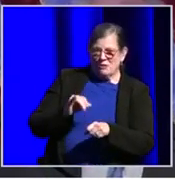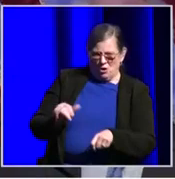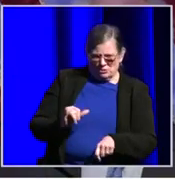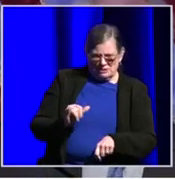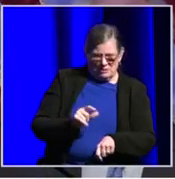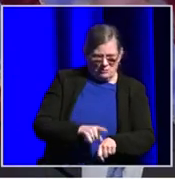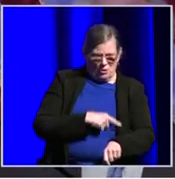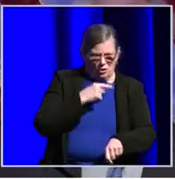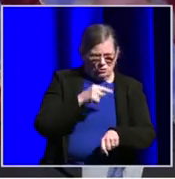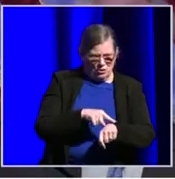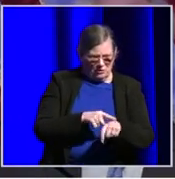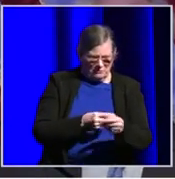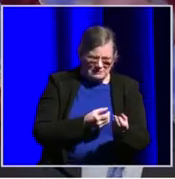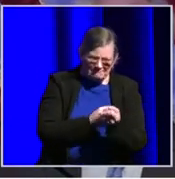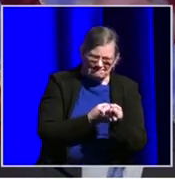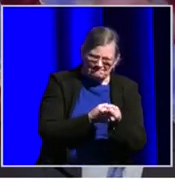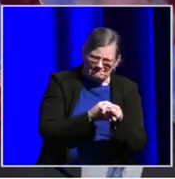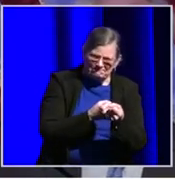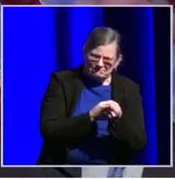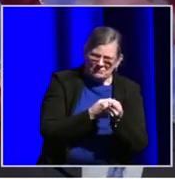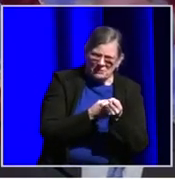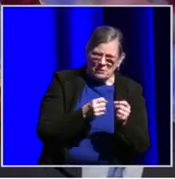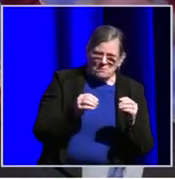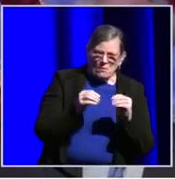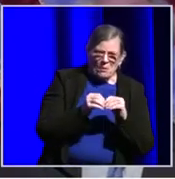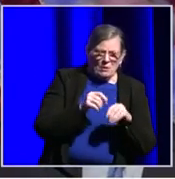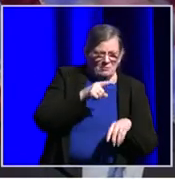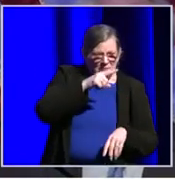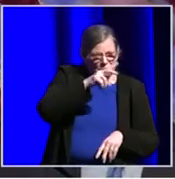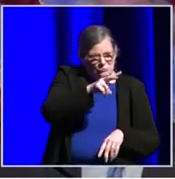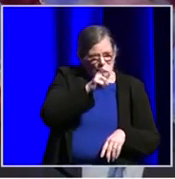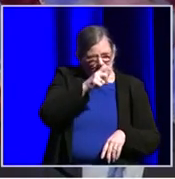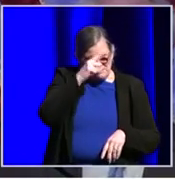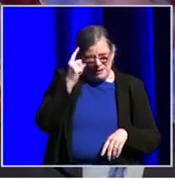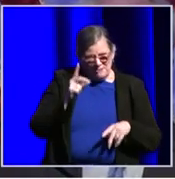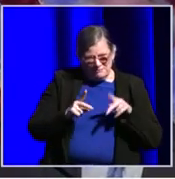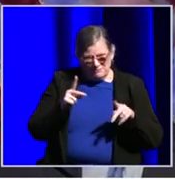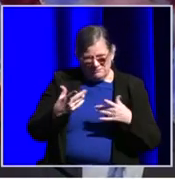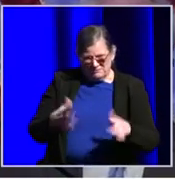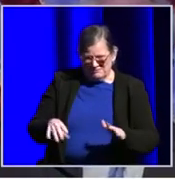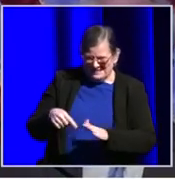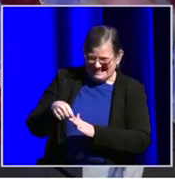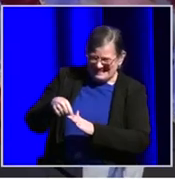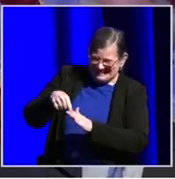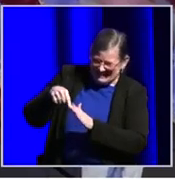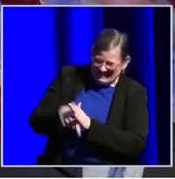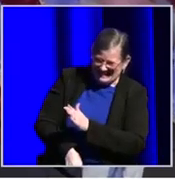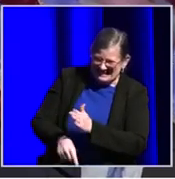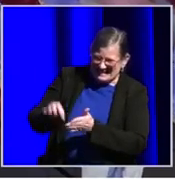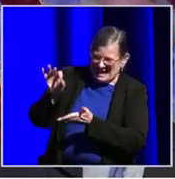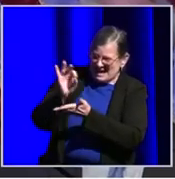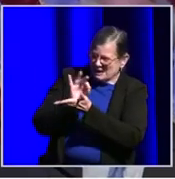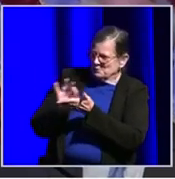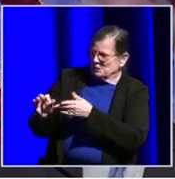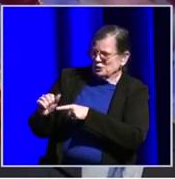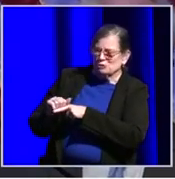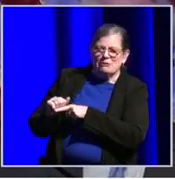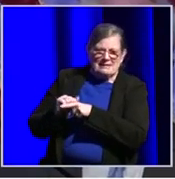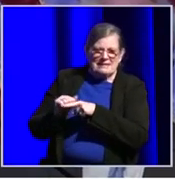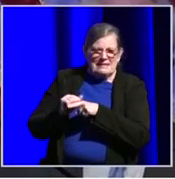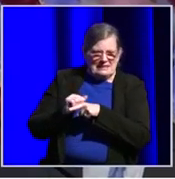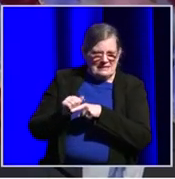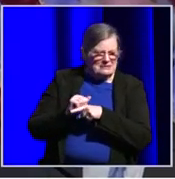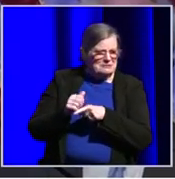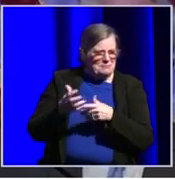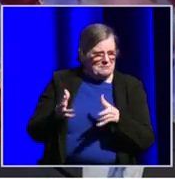Already more than 200 black men completed this intensive 9-week training. And while we have had successes,